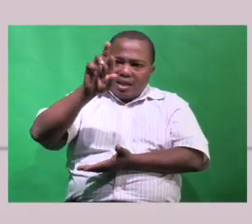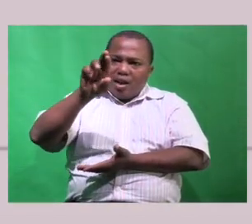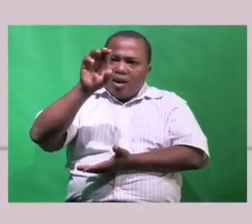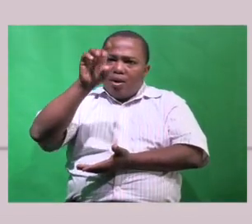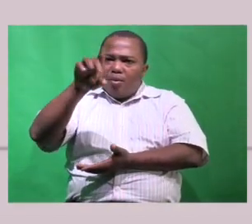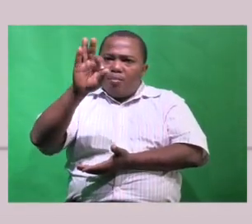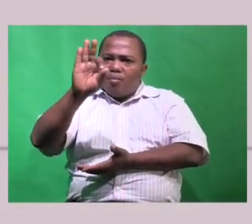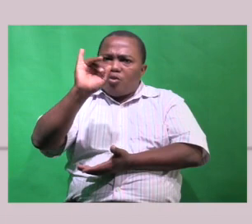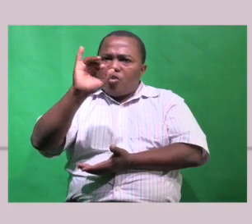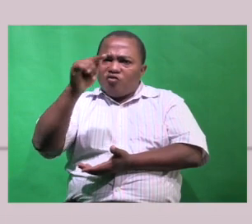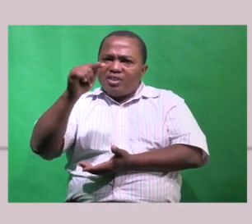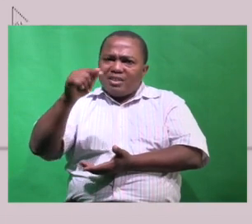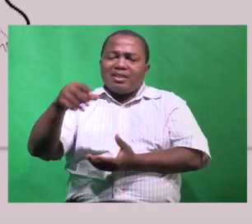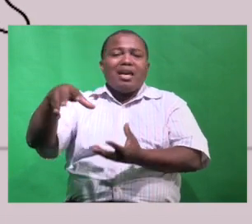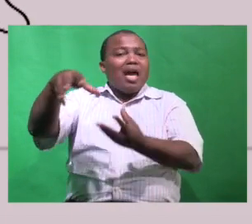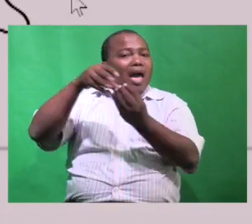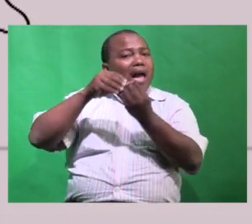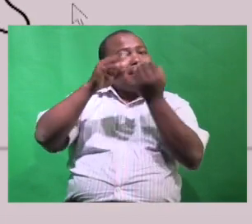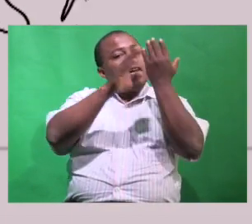and loss